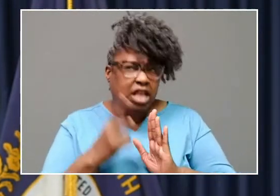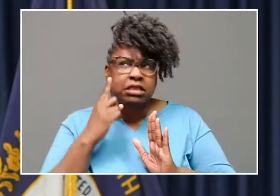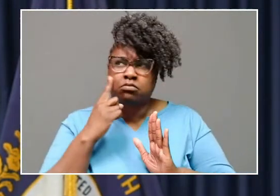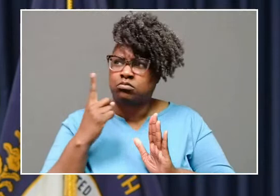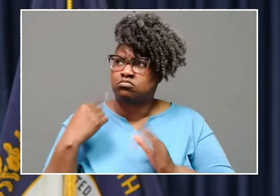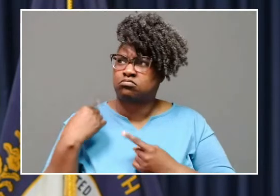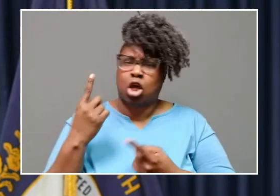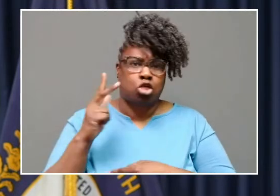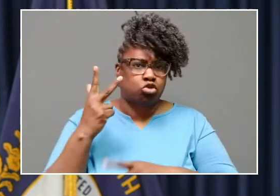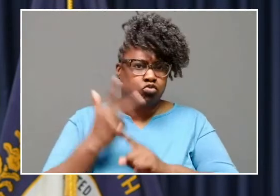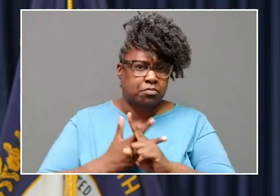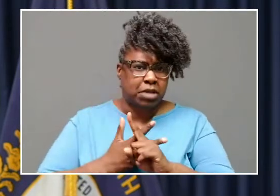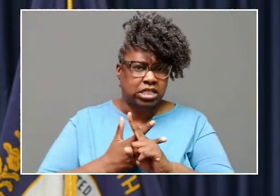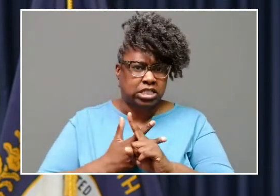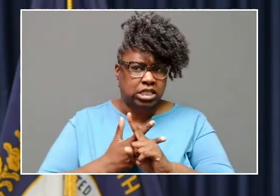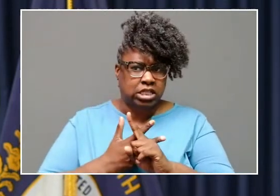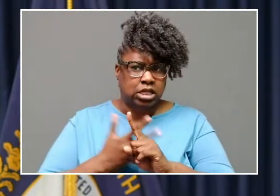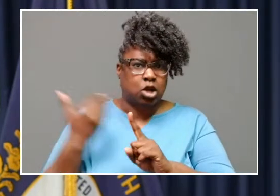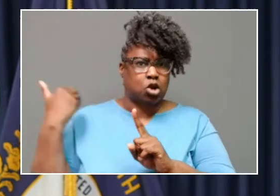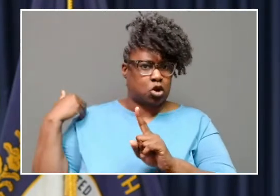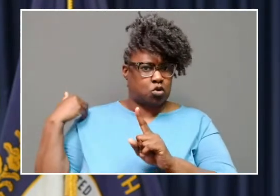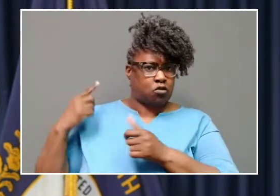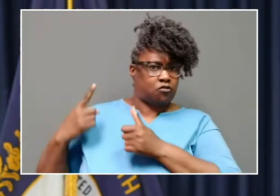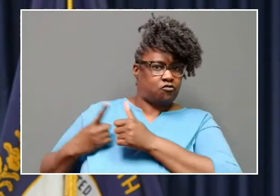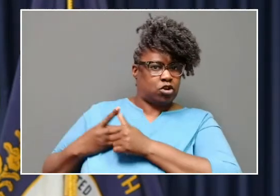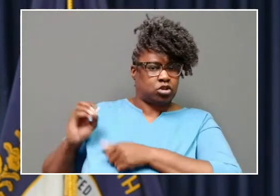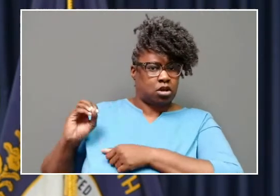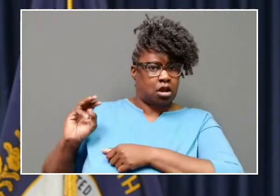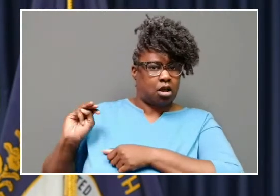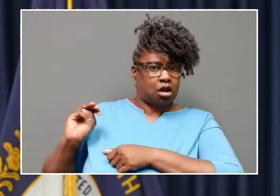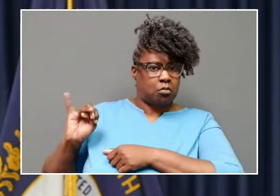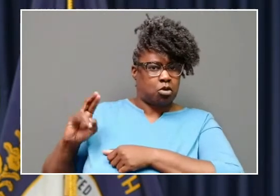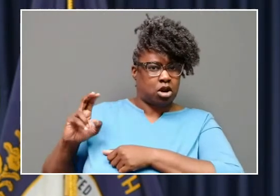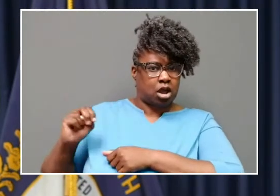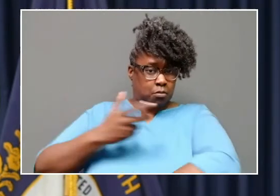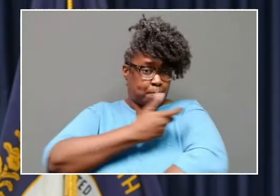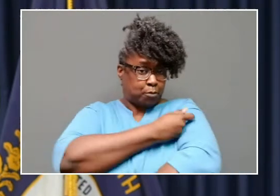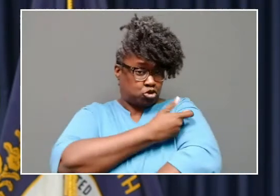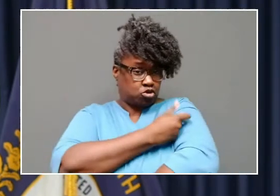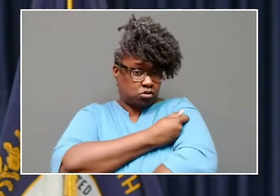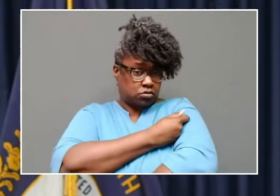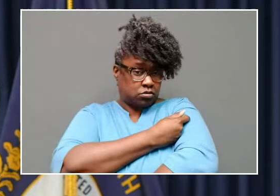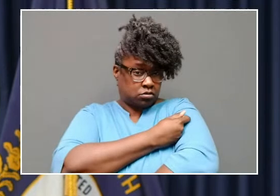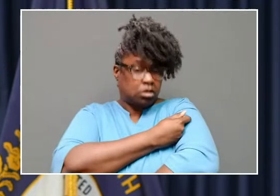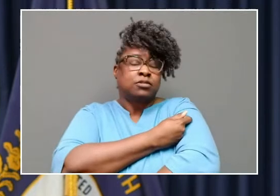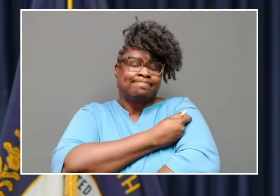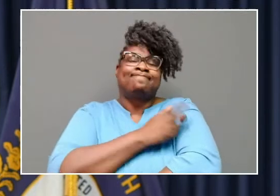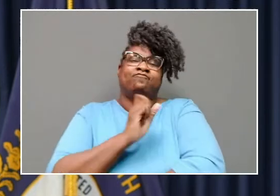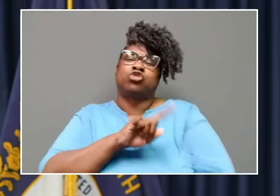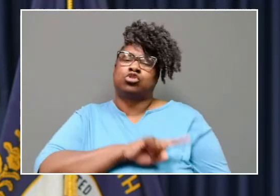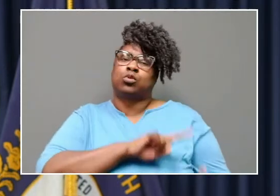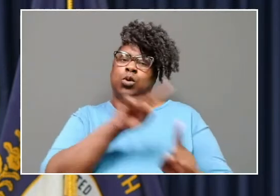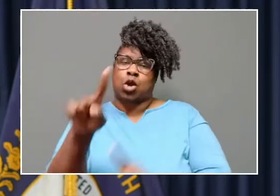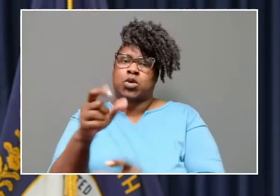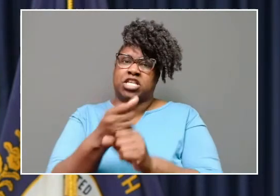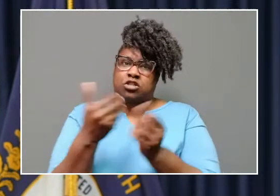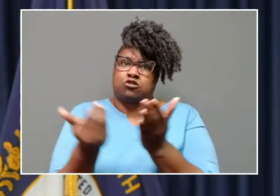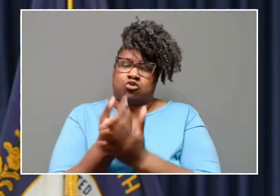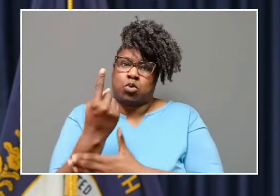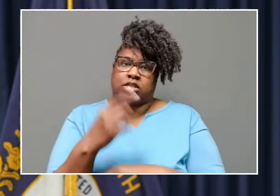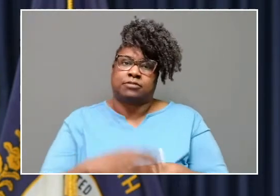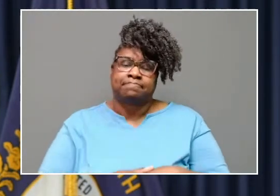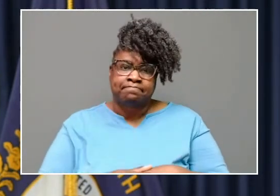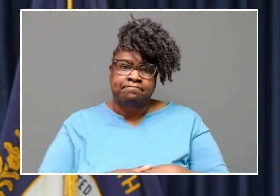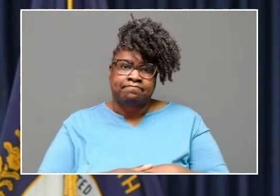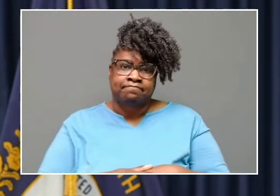since your first Omicron booster, you should go and get this booster. Immunocompromised folks